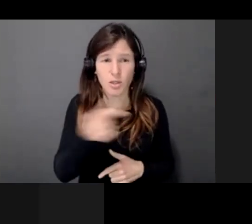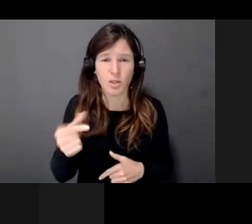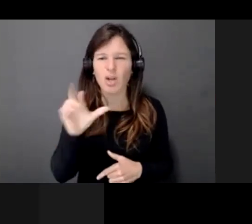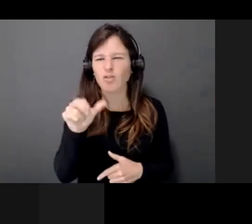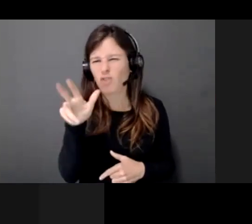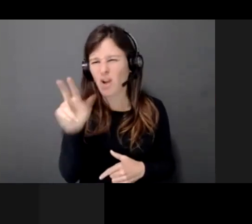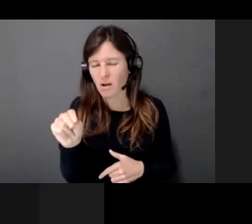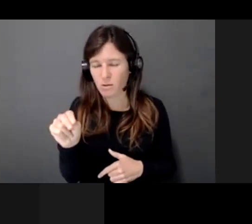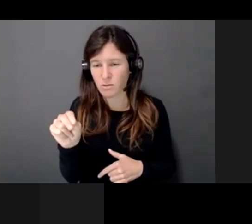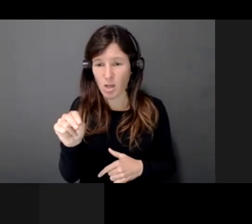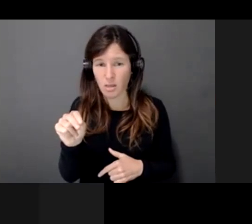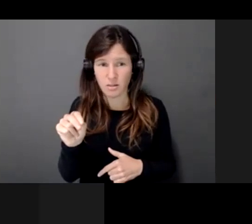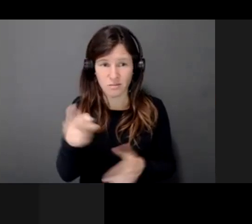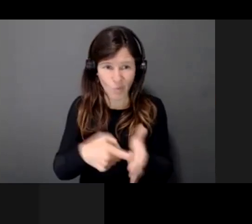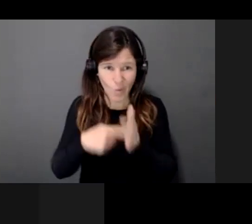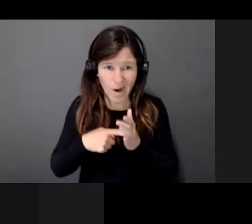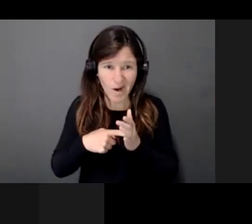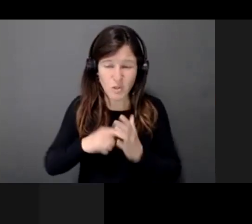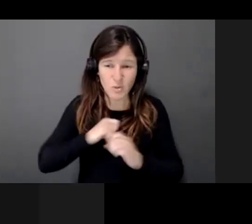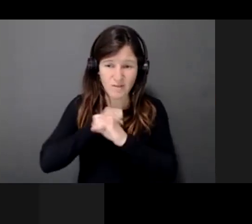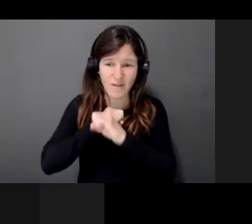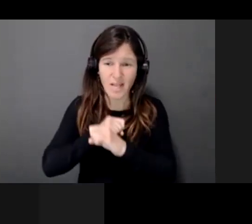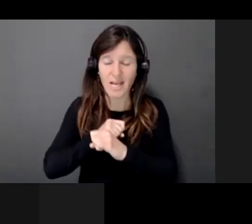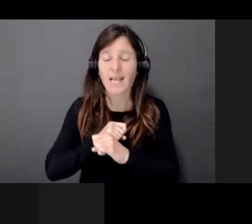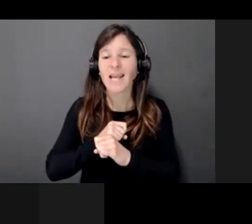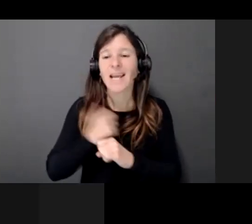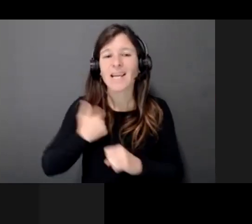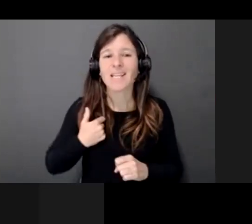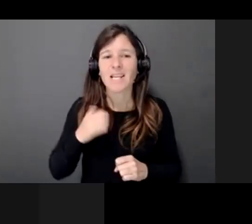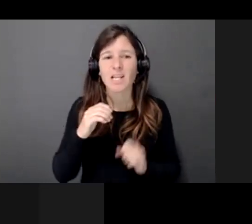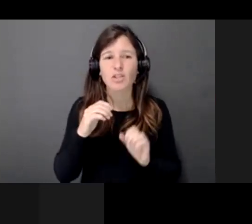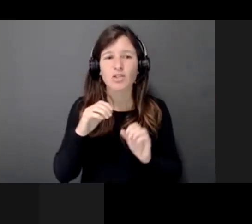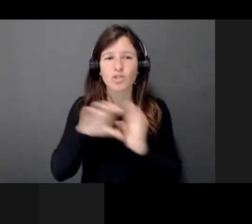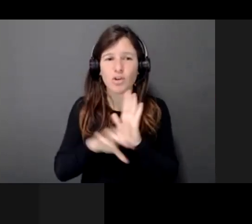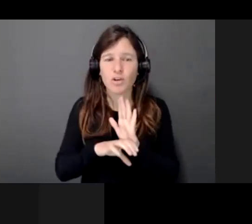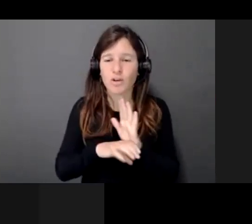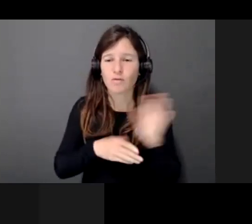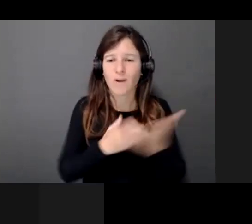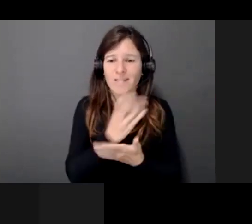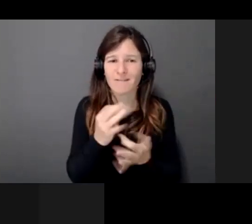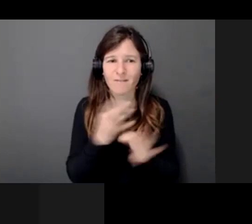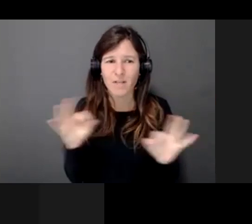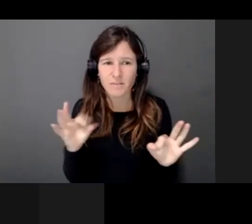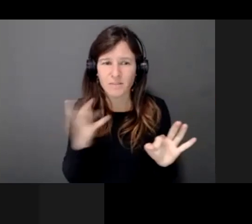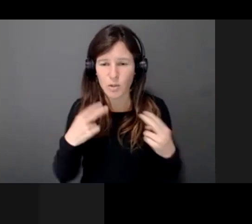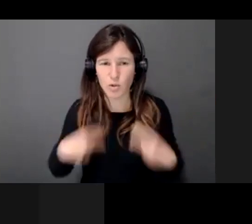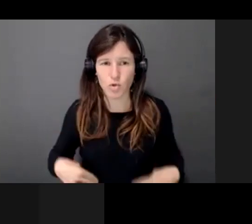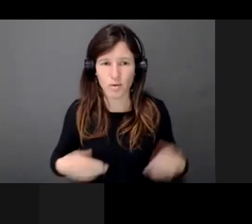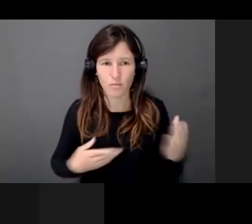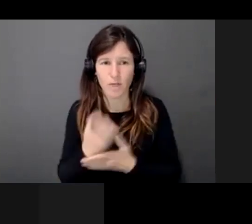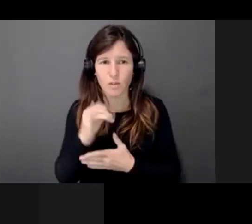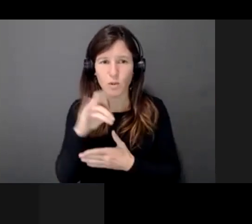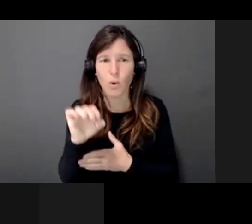defend the Canadian Charter of Rights and Freedoms and provincial human rights codes, affording individuals protection from